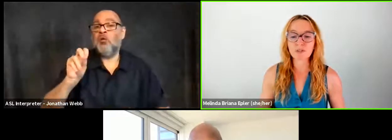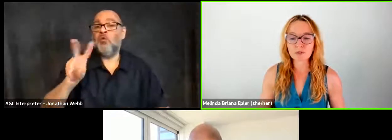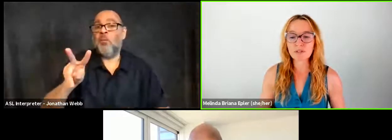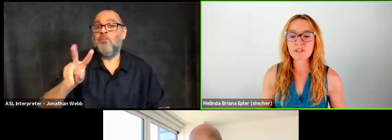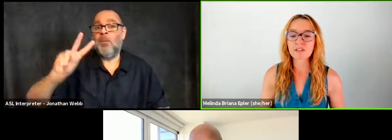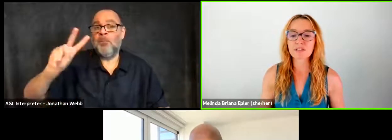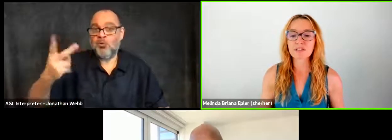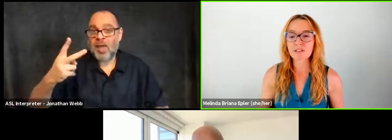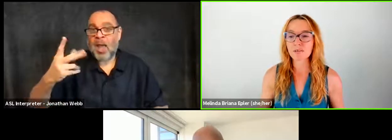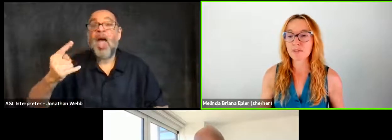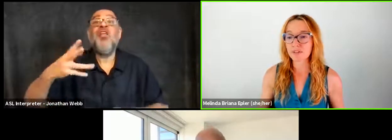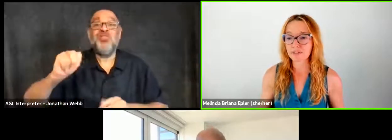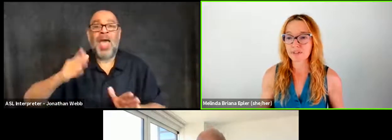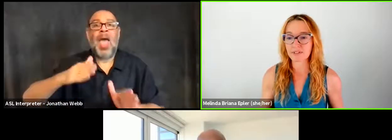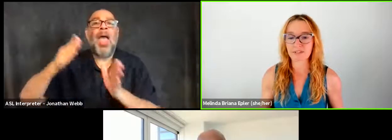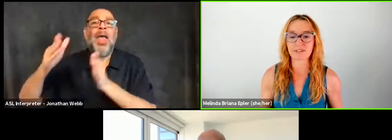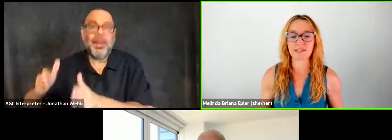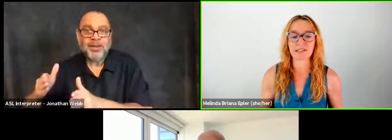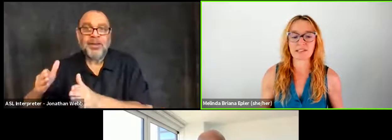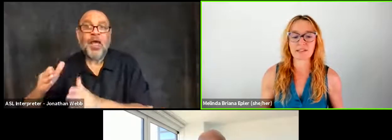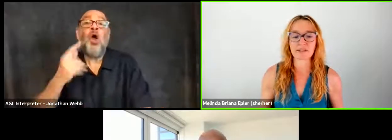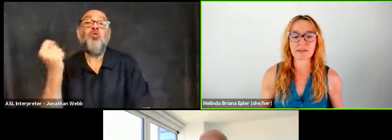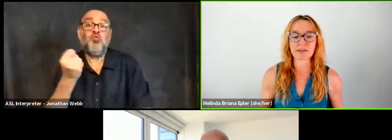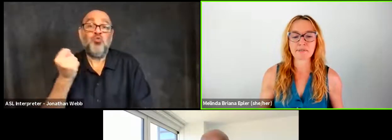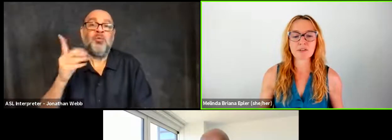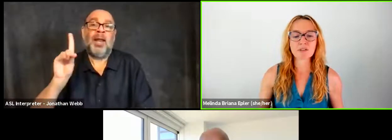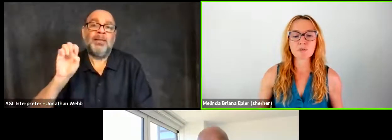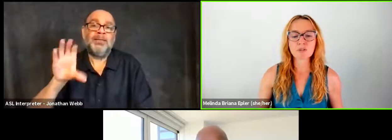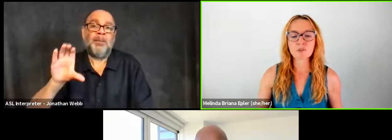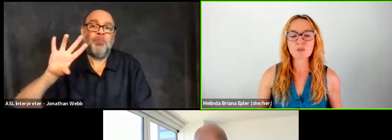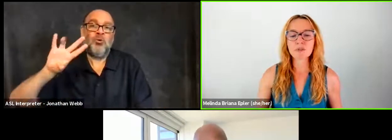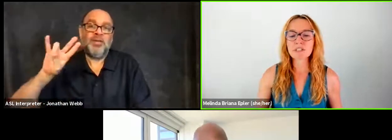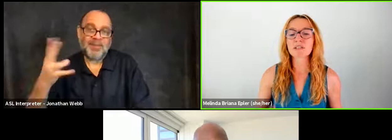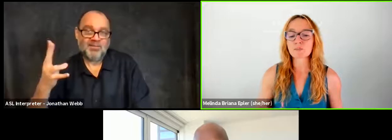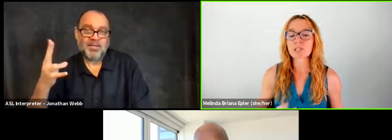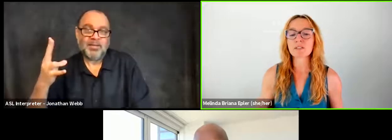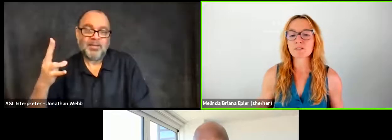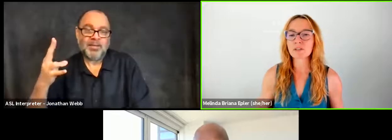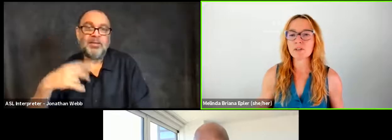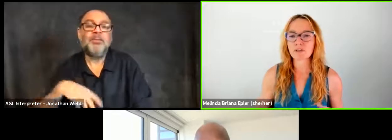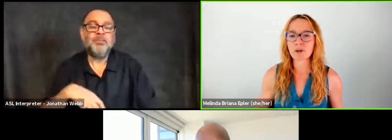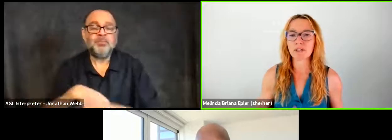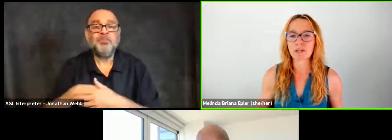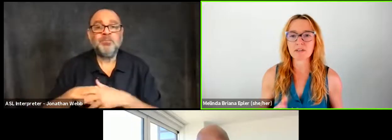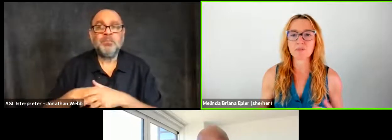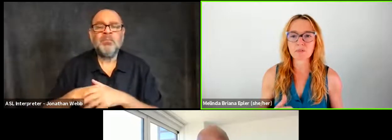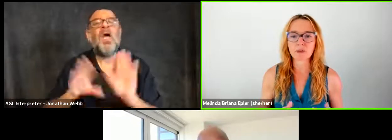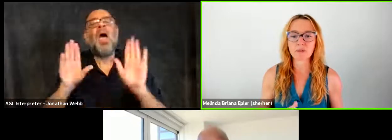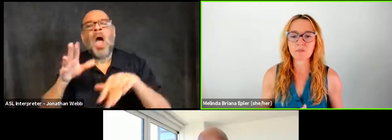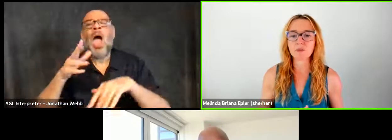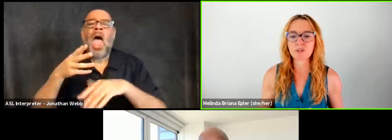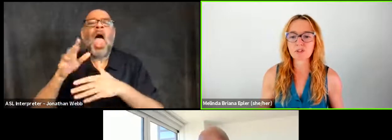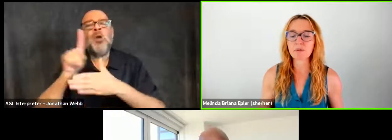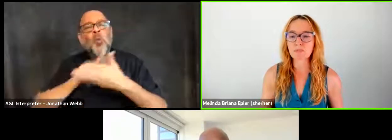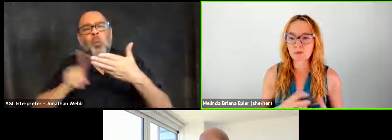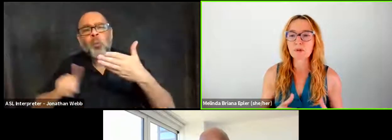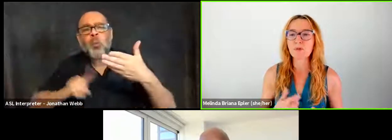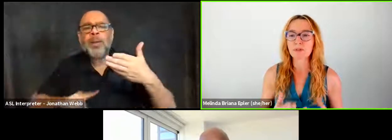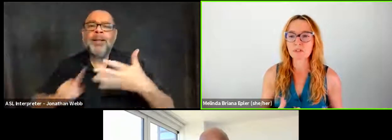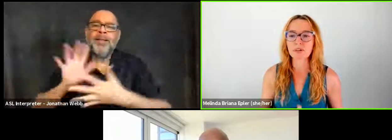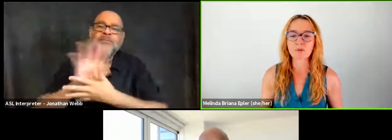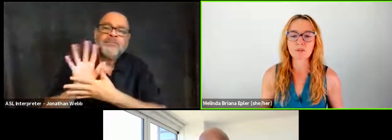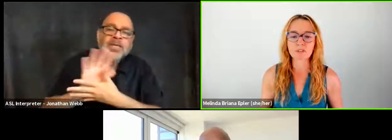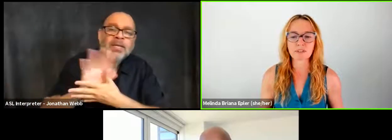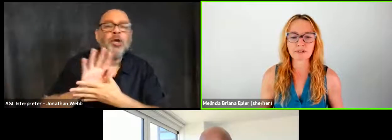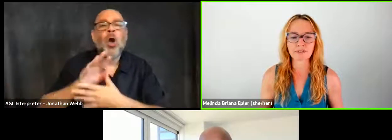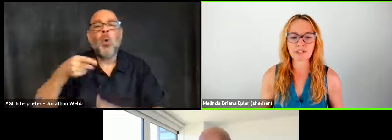be Tuesday, December 7th. And then we'll still be releasing weekly videos and podcasts. Those will just be